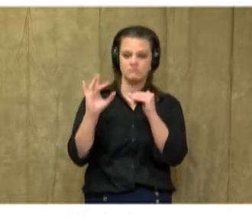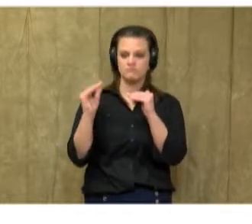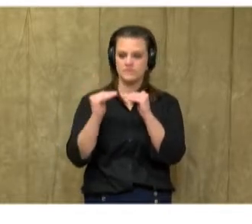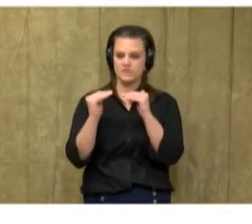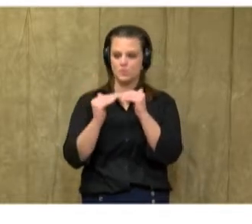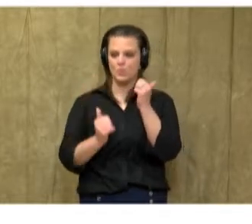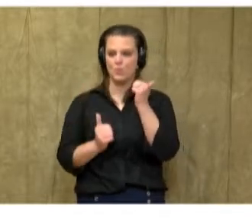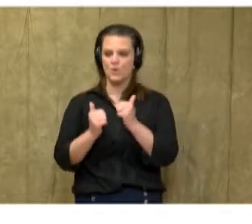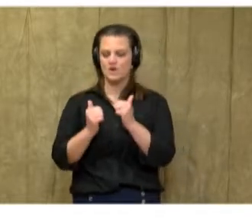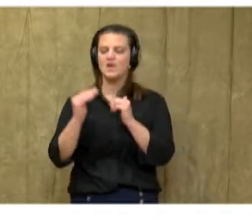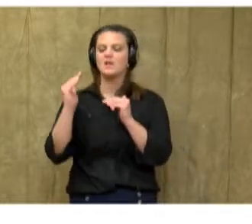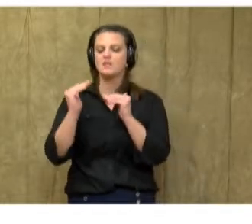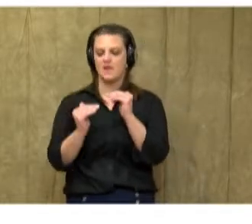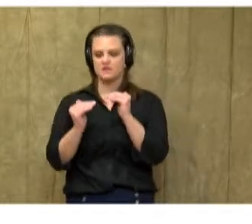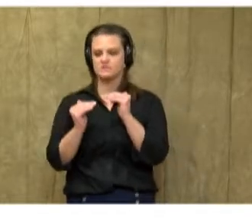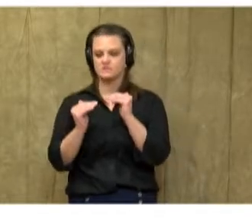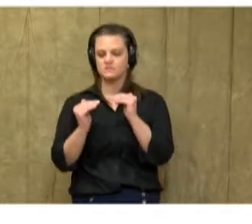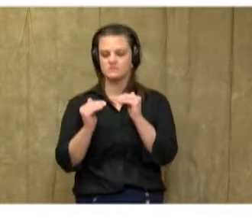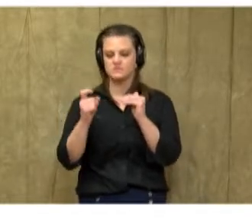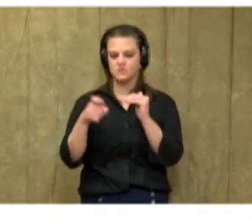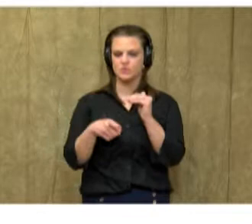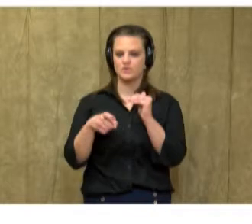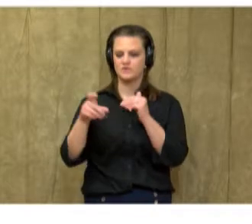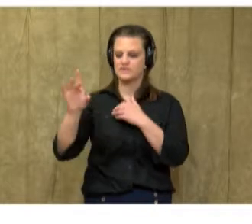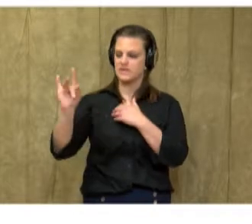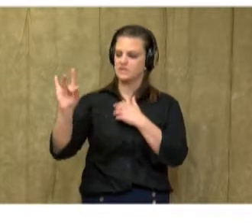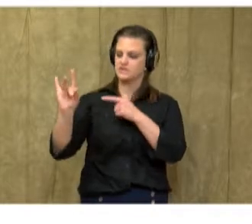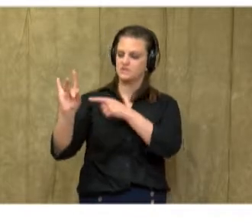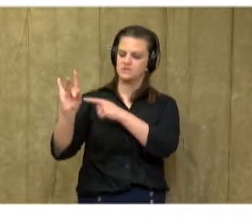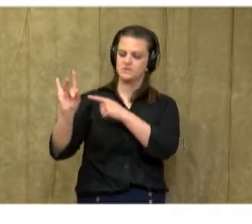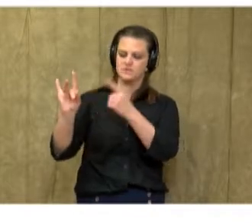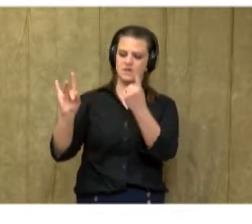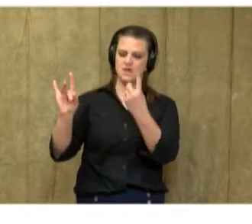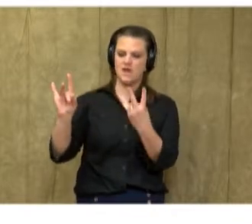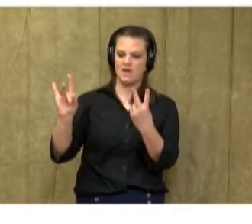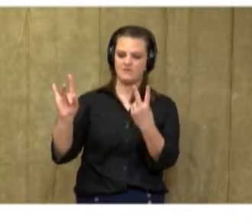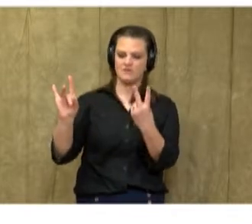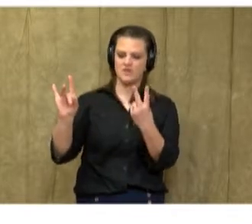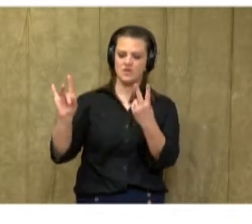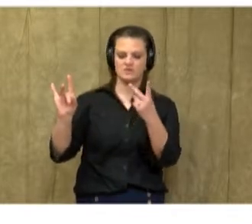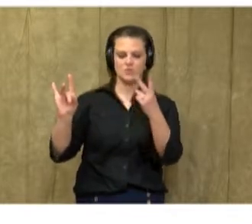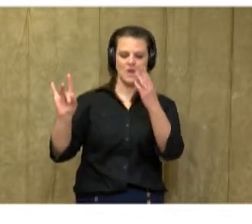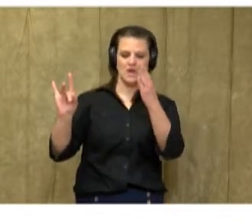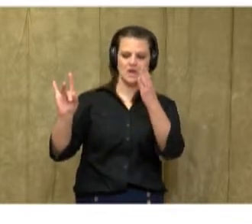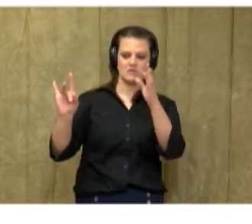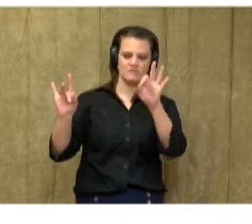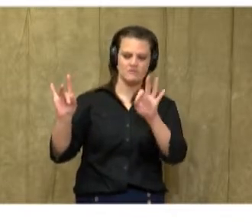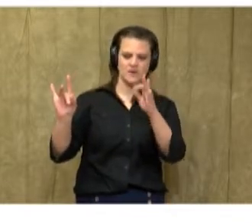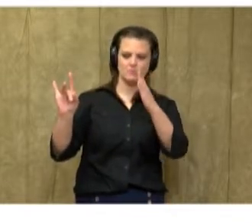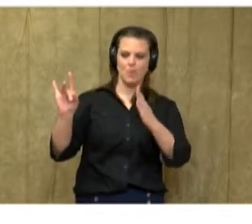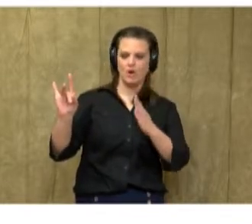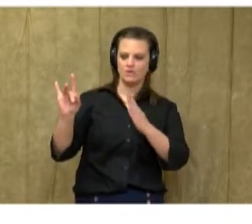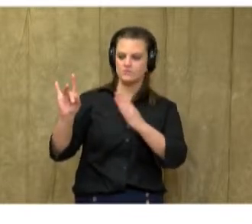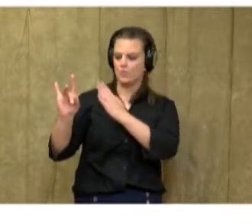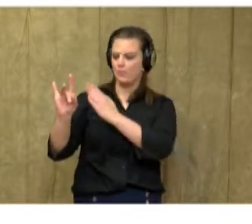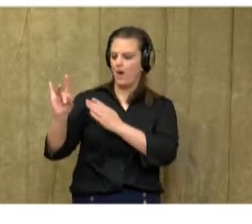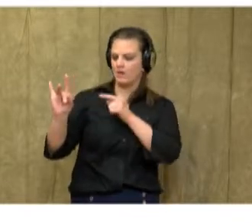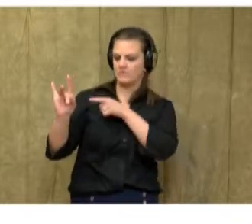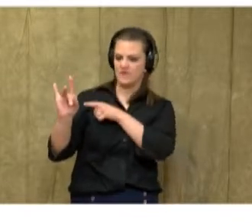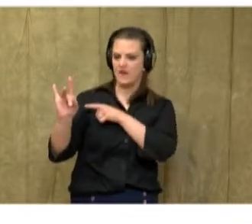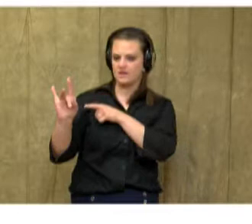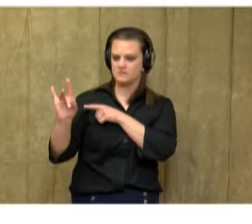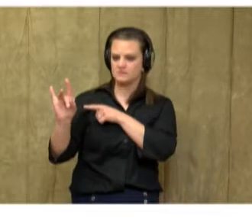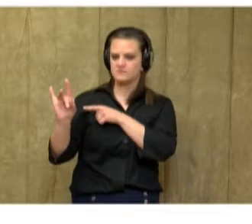It should be less than 18, right? Because you're taking a fraction or a part of 18. And in